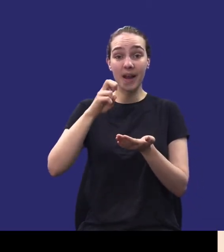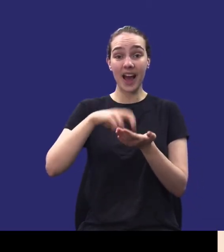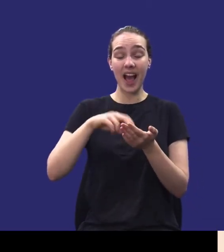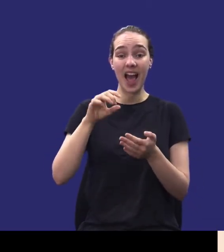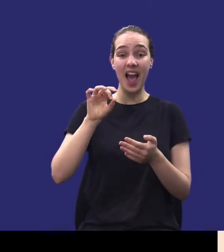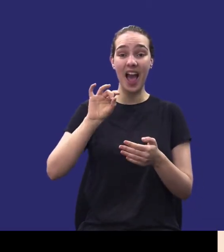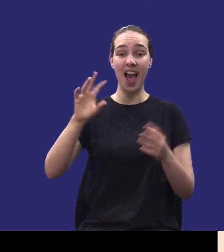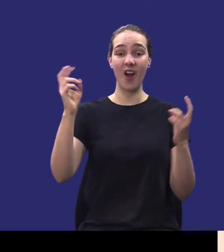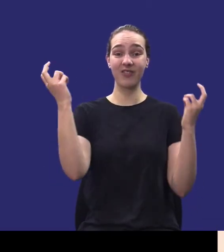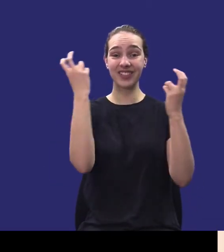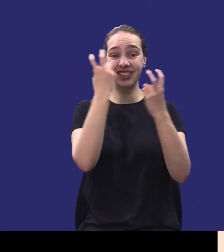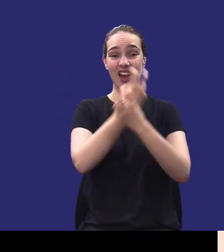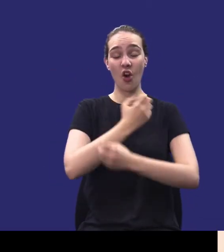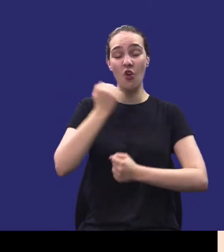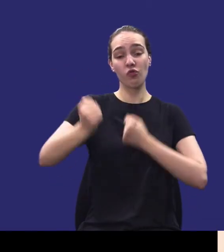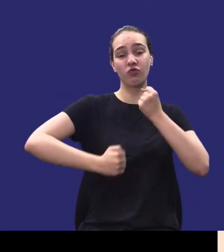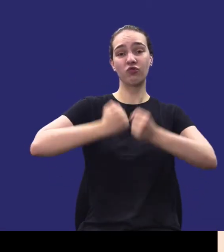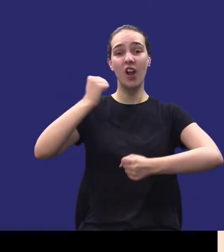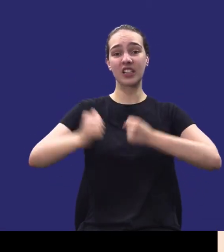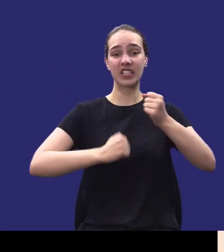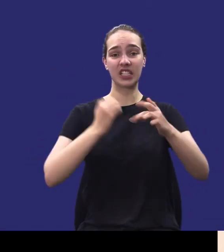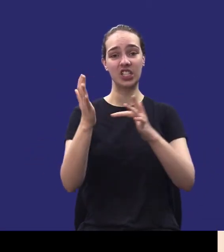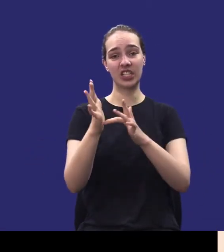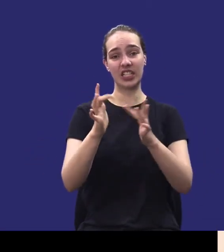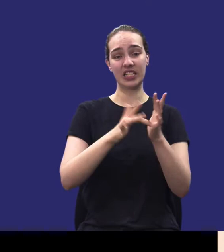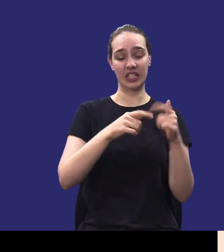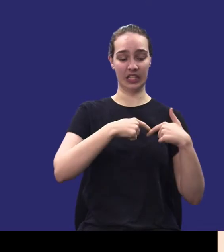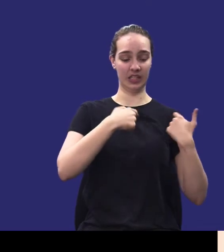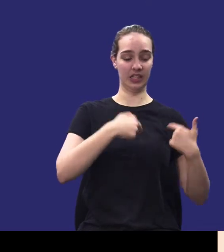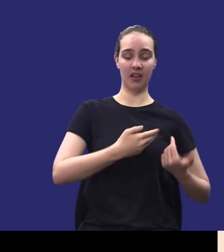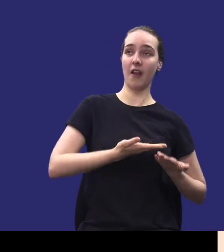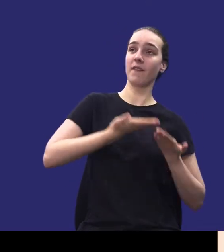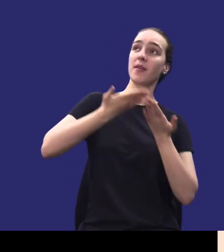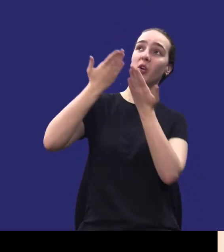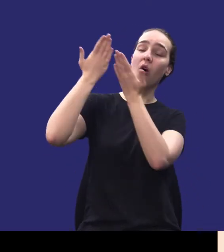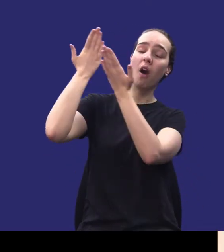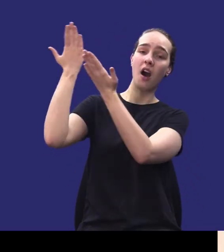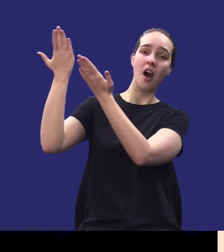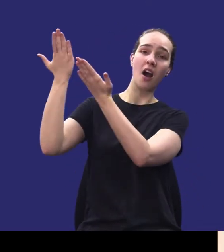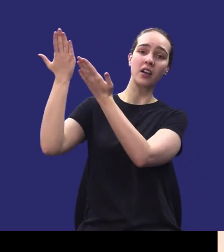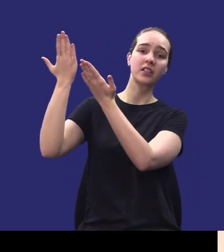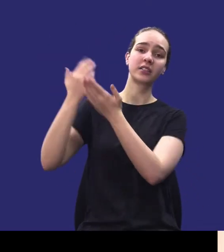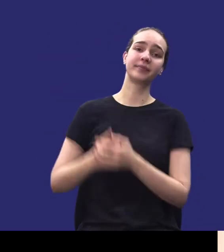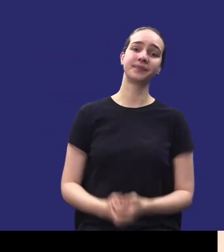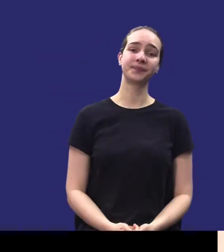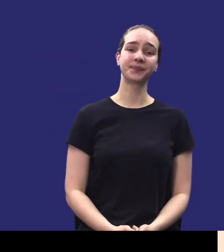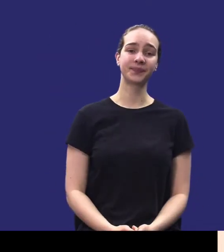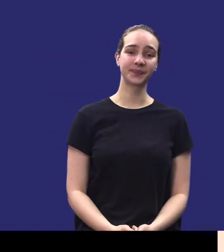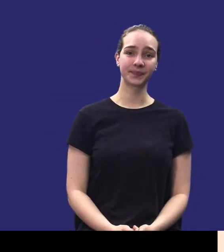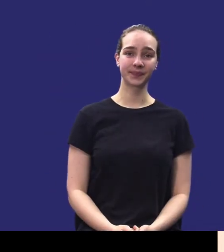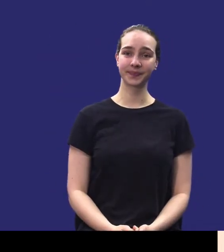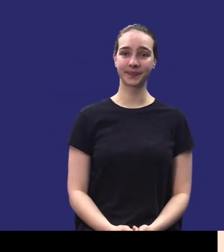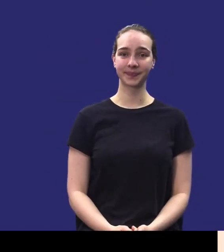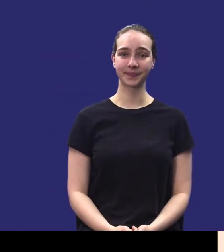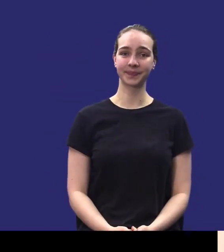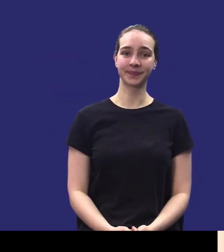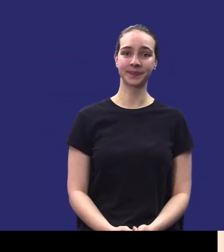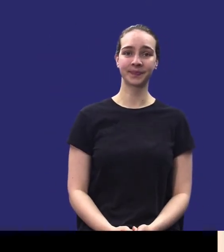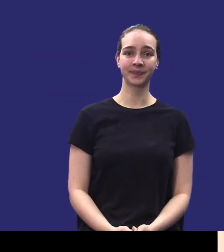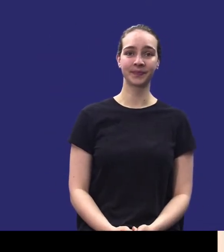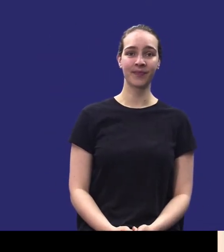jump out of the dark, dark, dark. Run to Jesus, give him your heart.